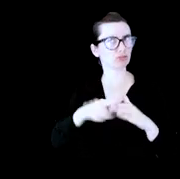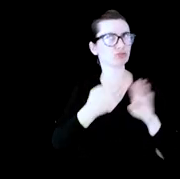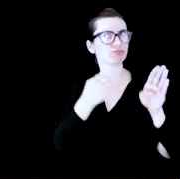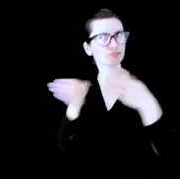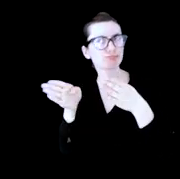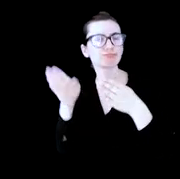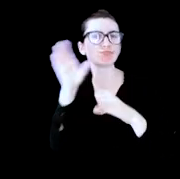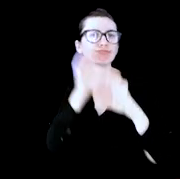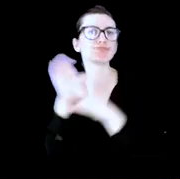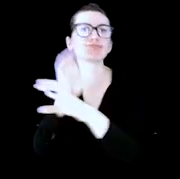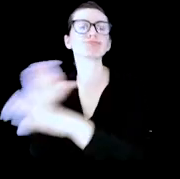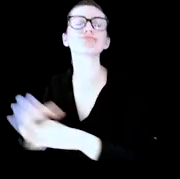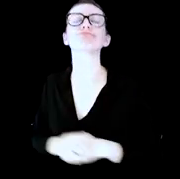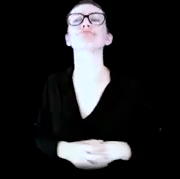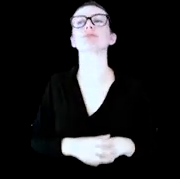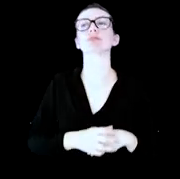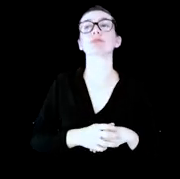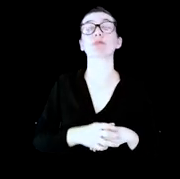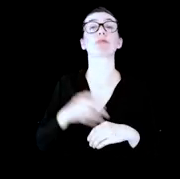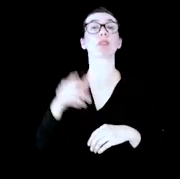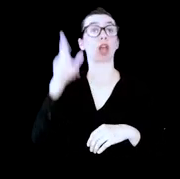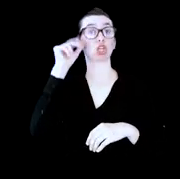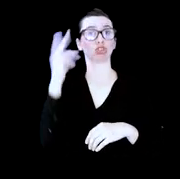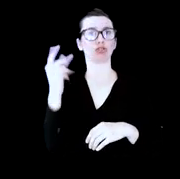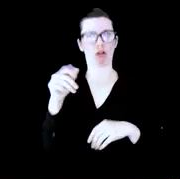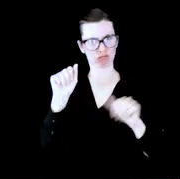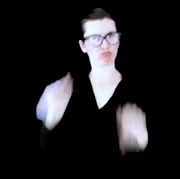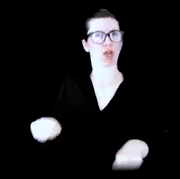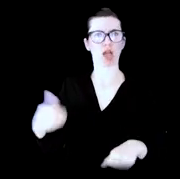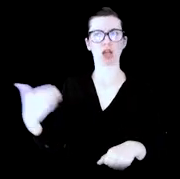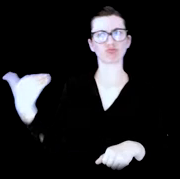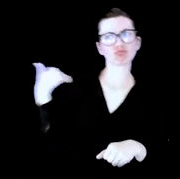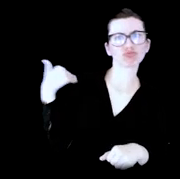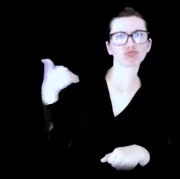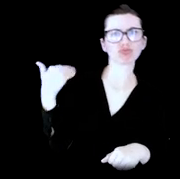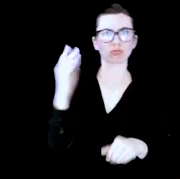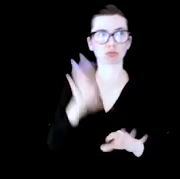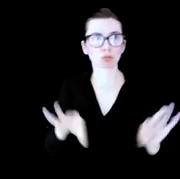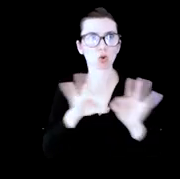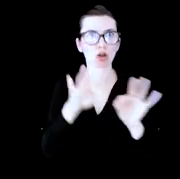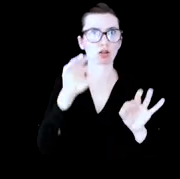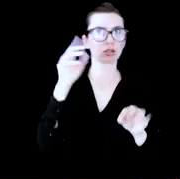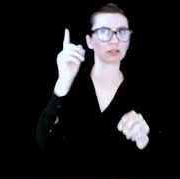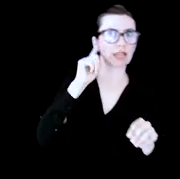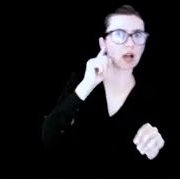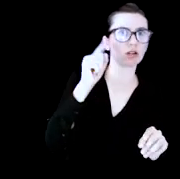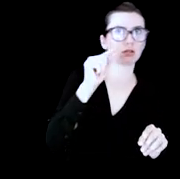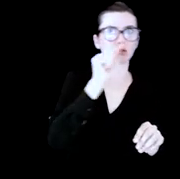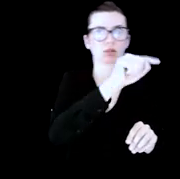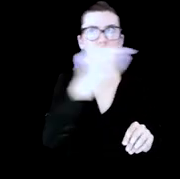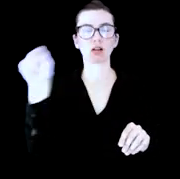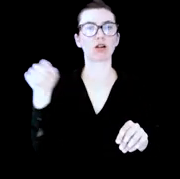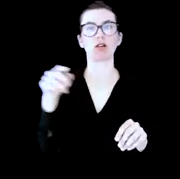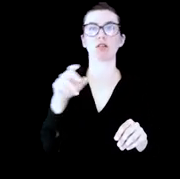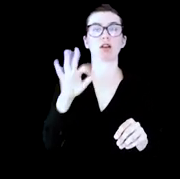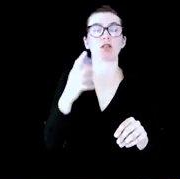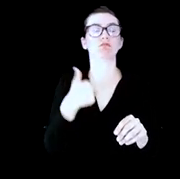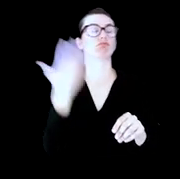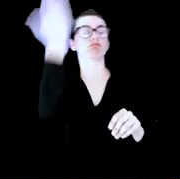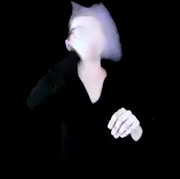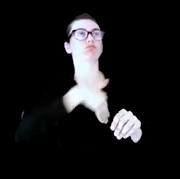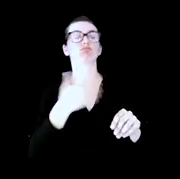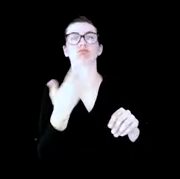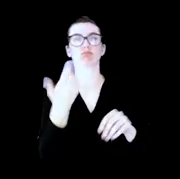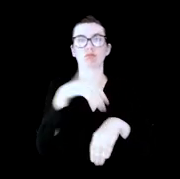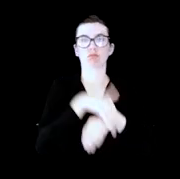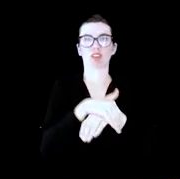that's because a hearing dog can alert me to all those very important sounds, yes, that I wouldn't hear at night, because I take off